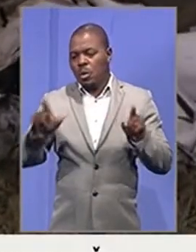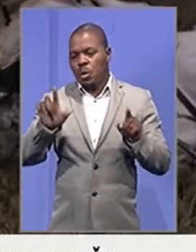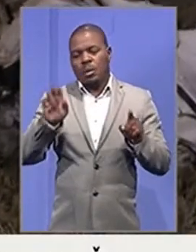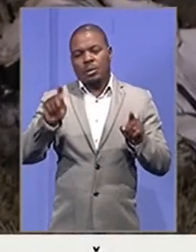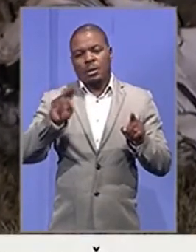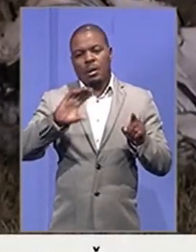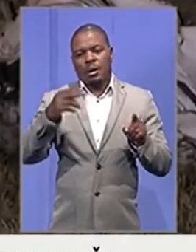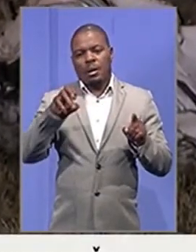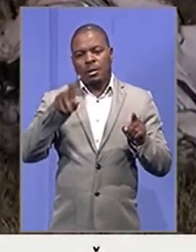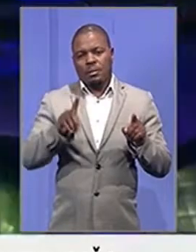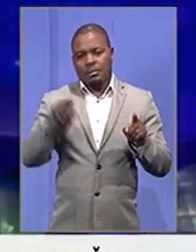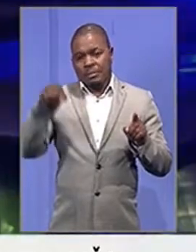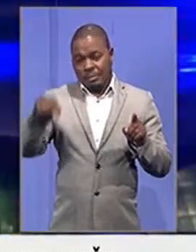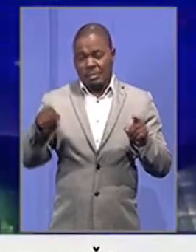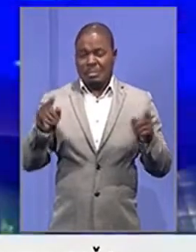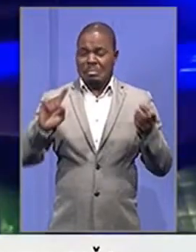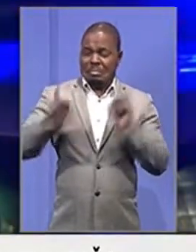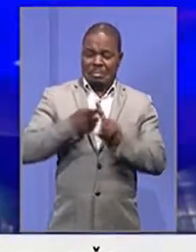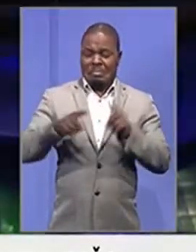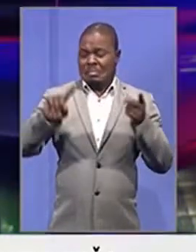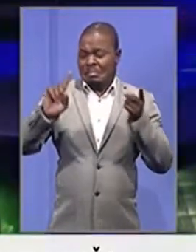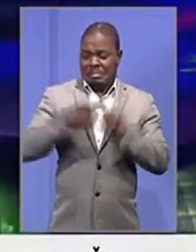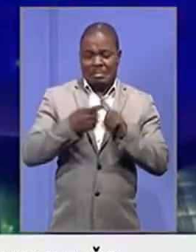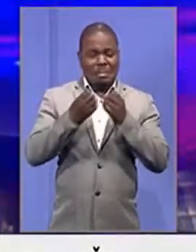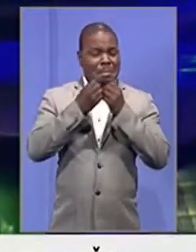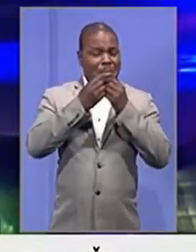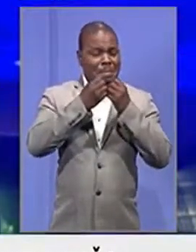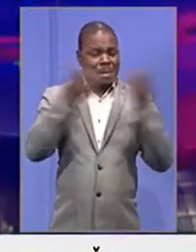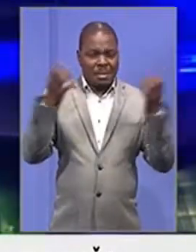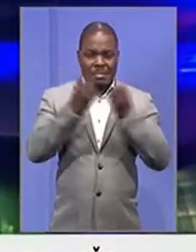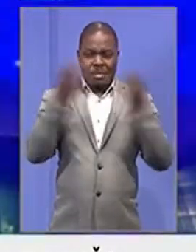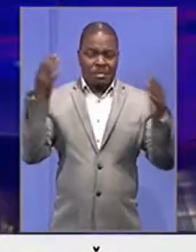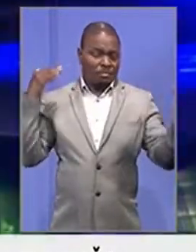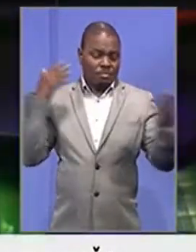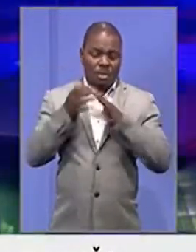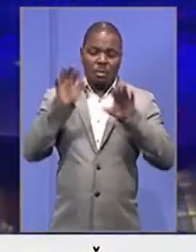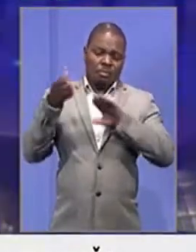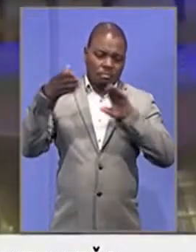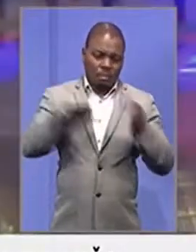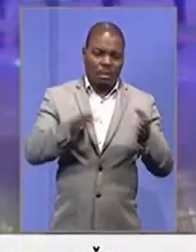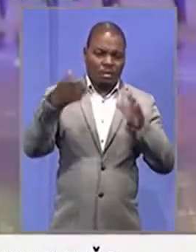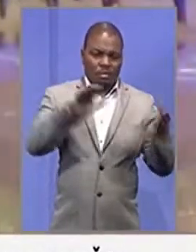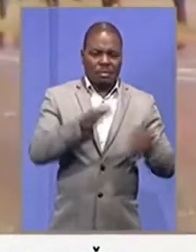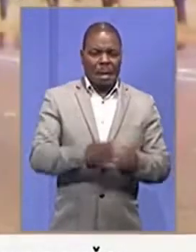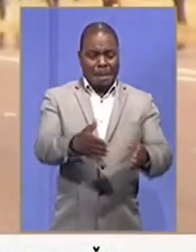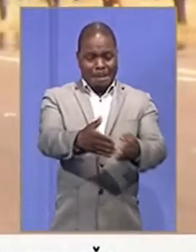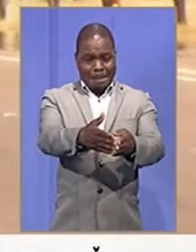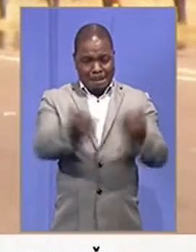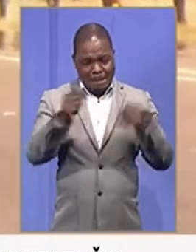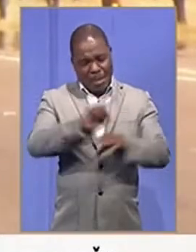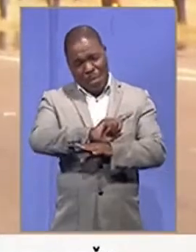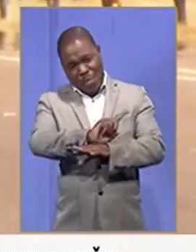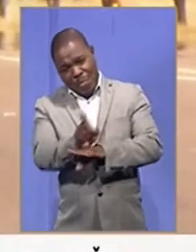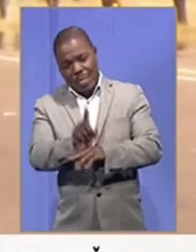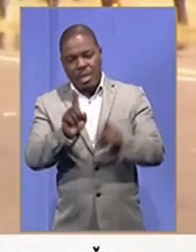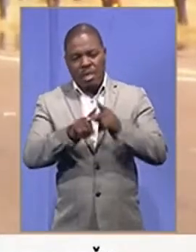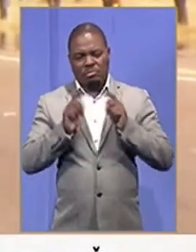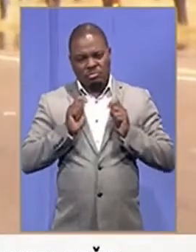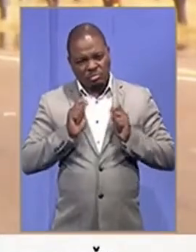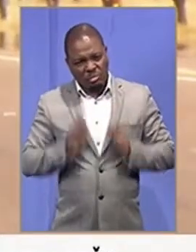dikotsi tše ntši tša dikoloi tše di bakilego mahu sebaka sa mengwaga e mentši. Go otlela ka lebelo, go lapa le go